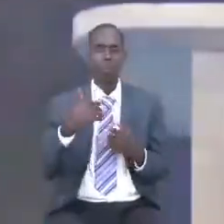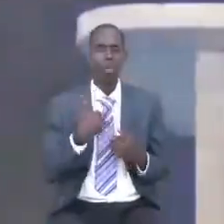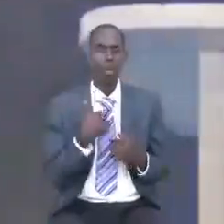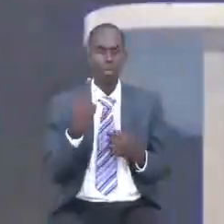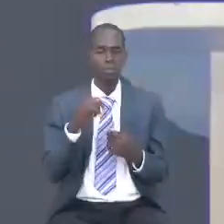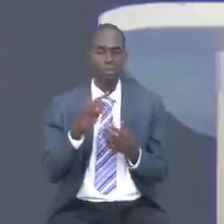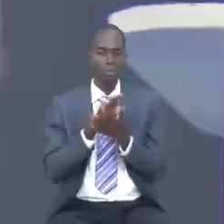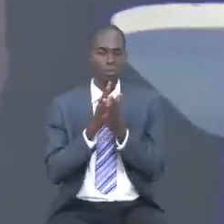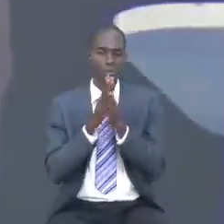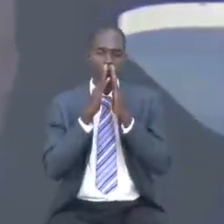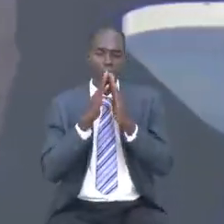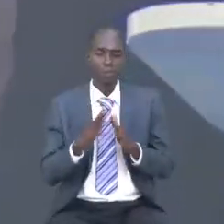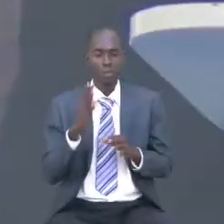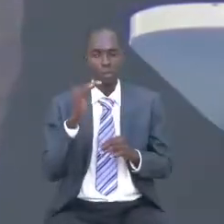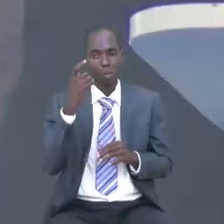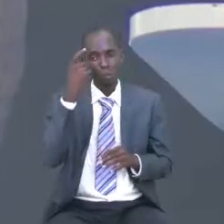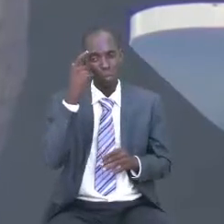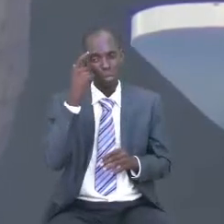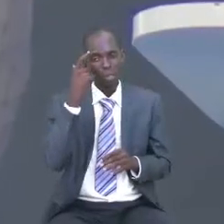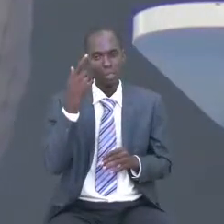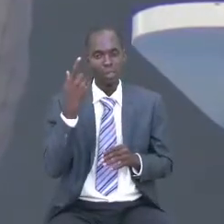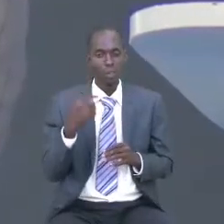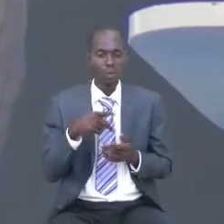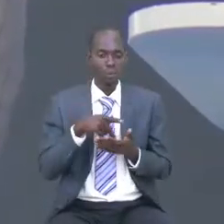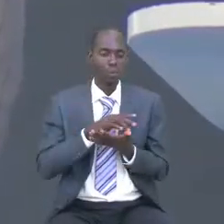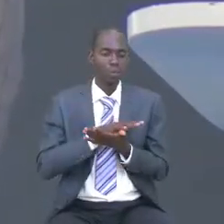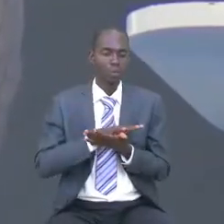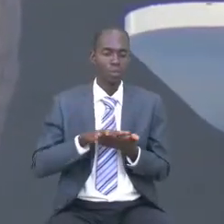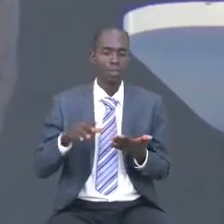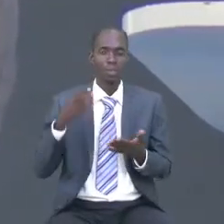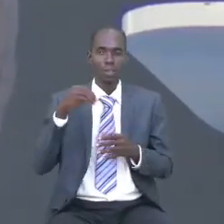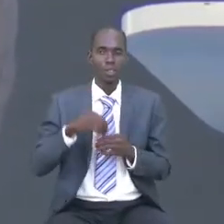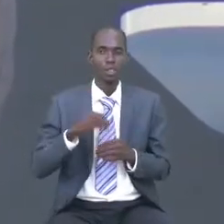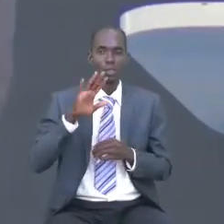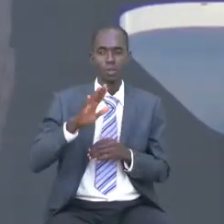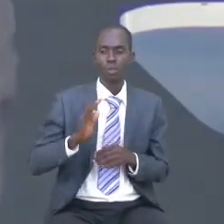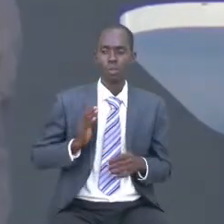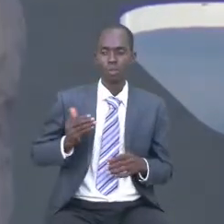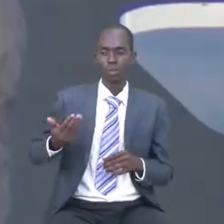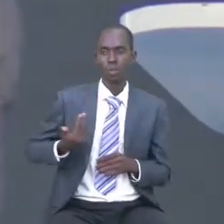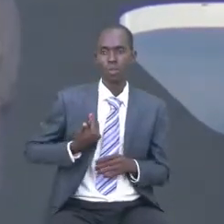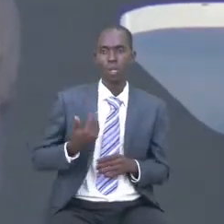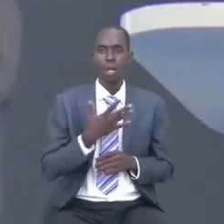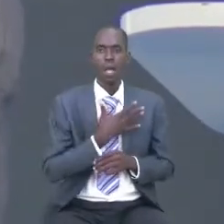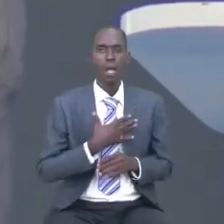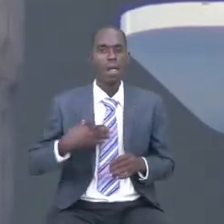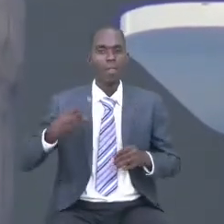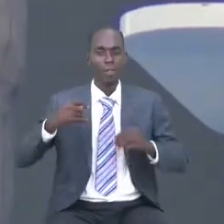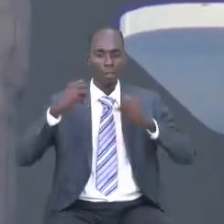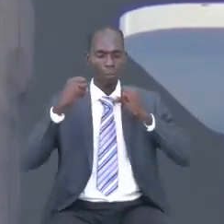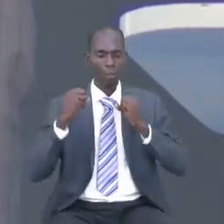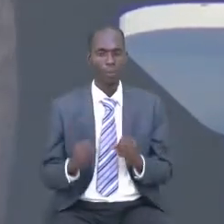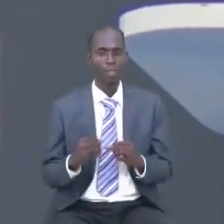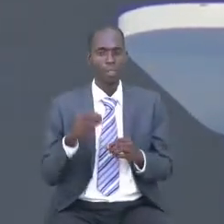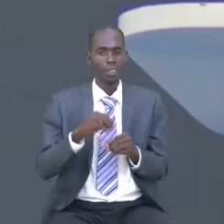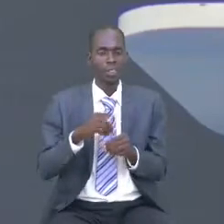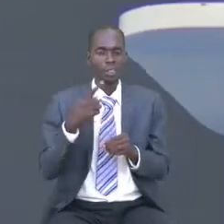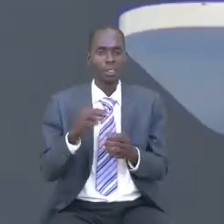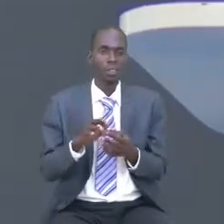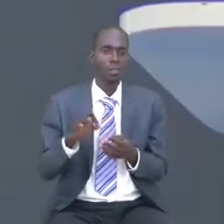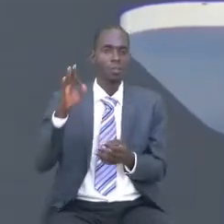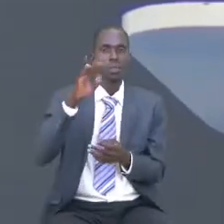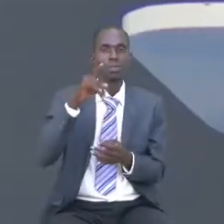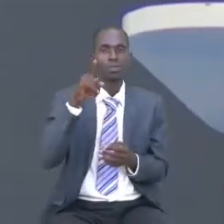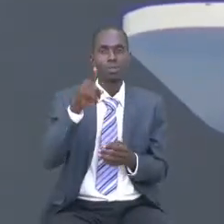of mind and the purity in your soul and the power in your spirit, you